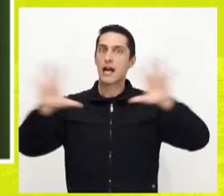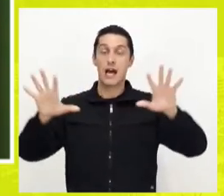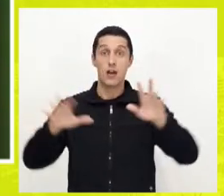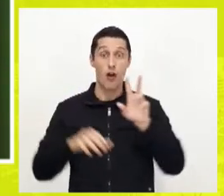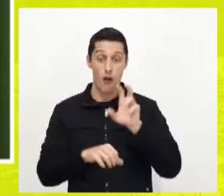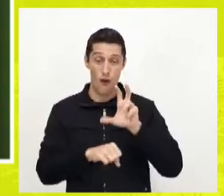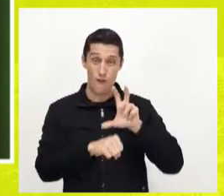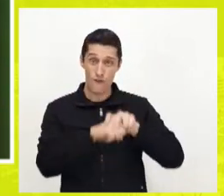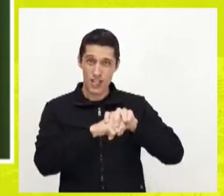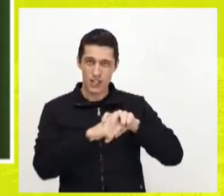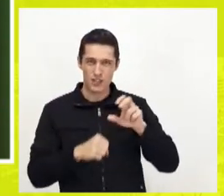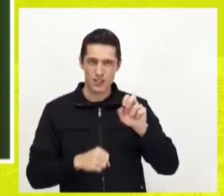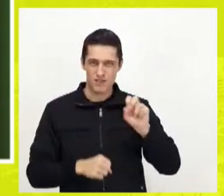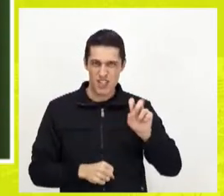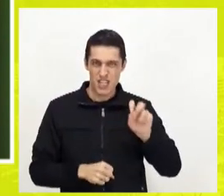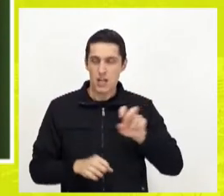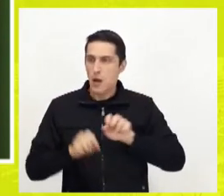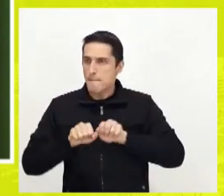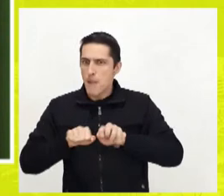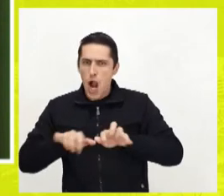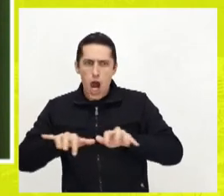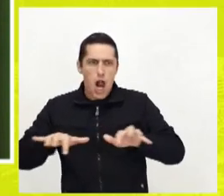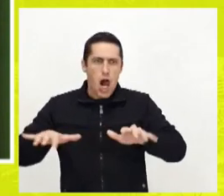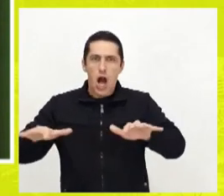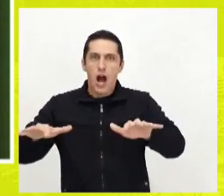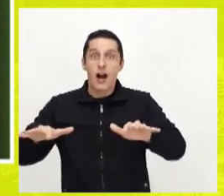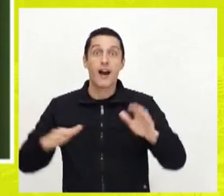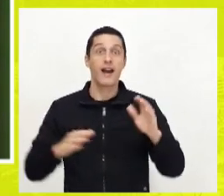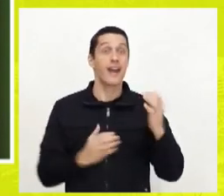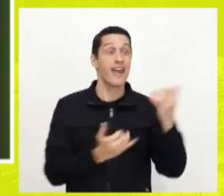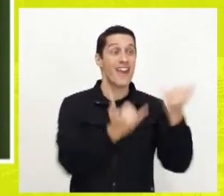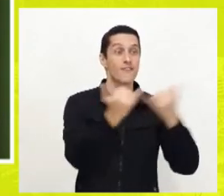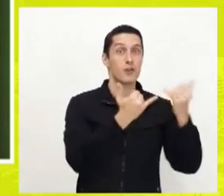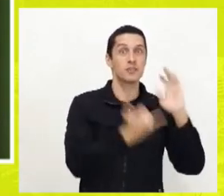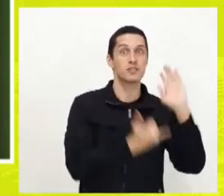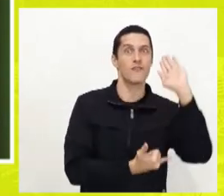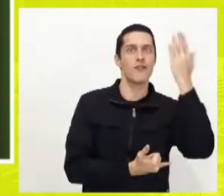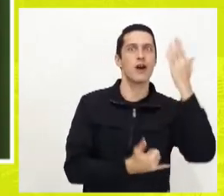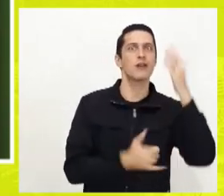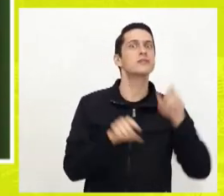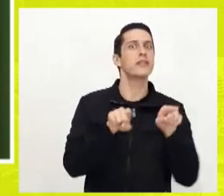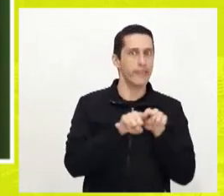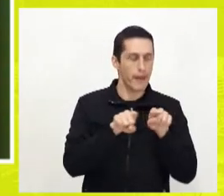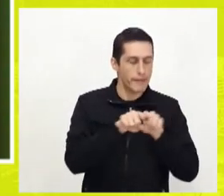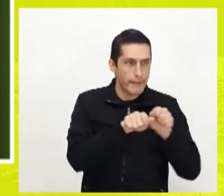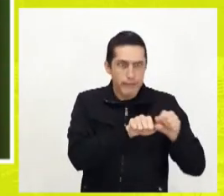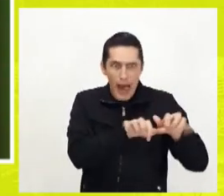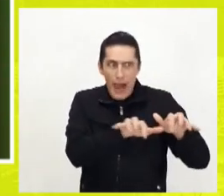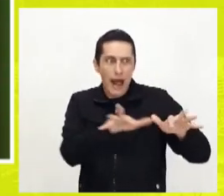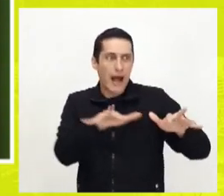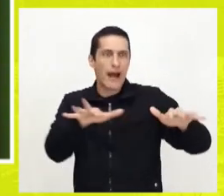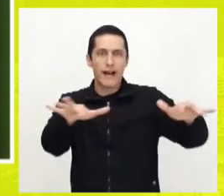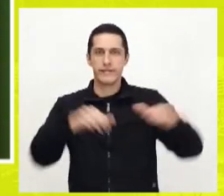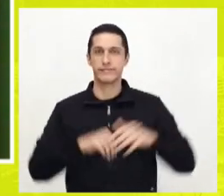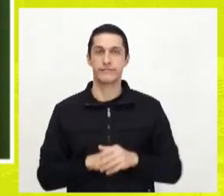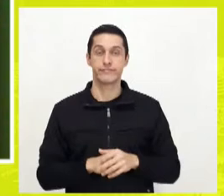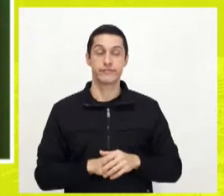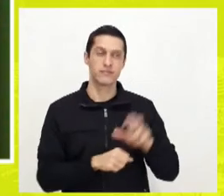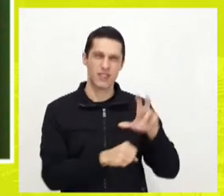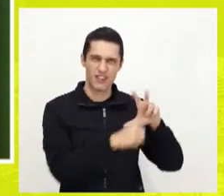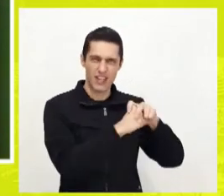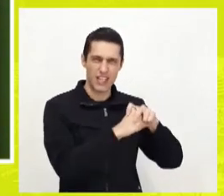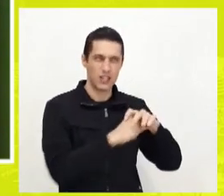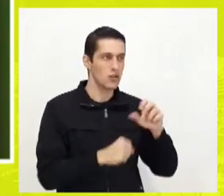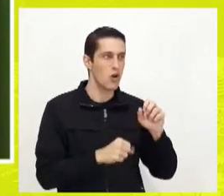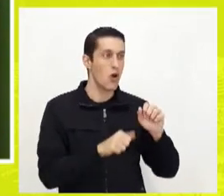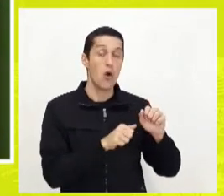the information that were misinforming were also in advancing the virus started in asia went to europe the